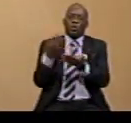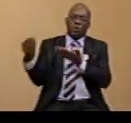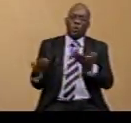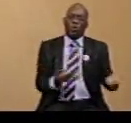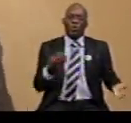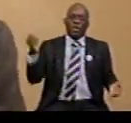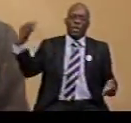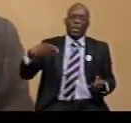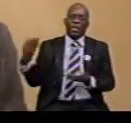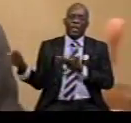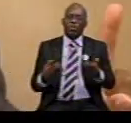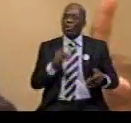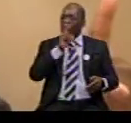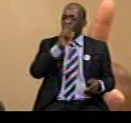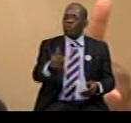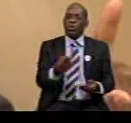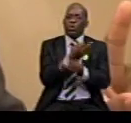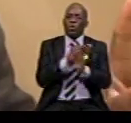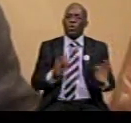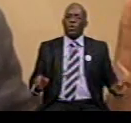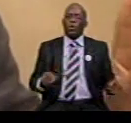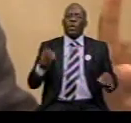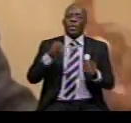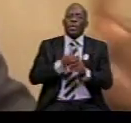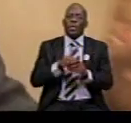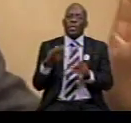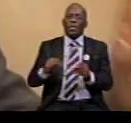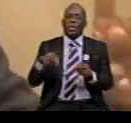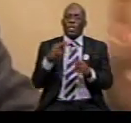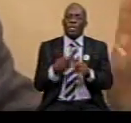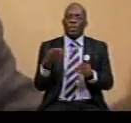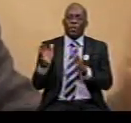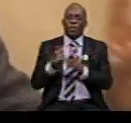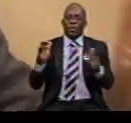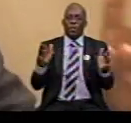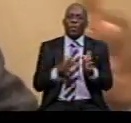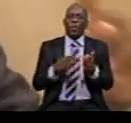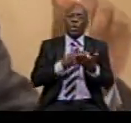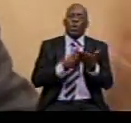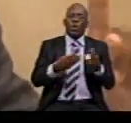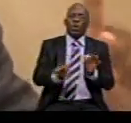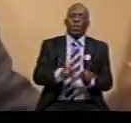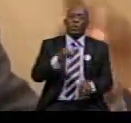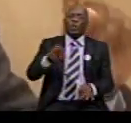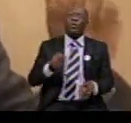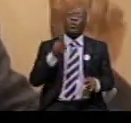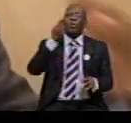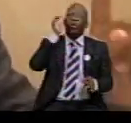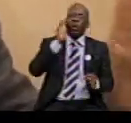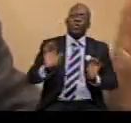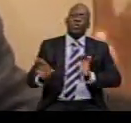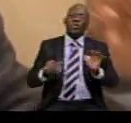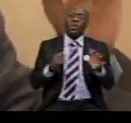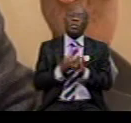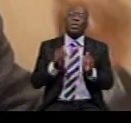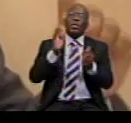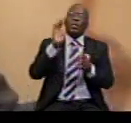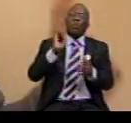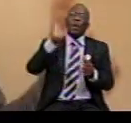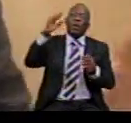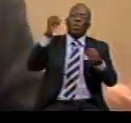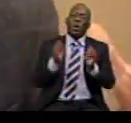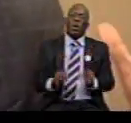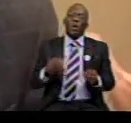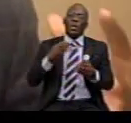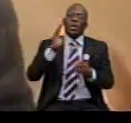of Jesus Christ. You alone can do it. Holy Ghost, you alone can do it. By your power, by your anointing, by your